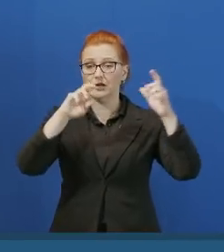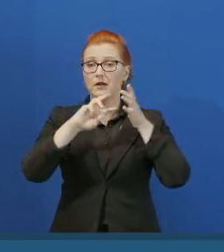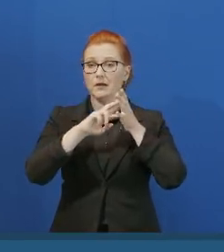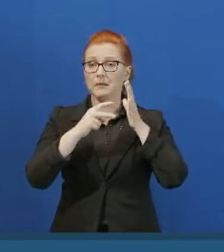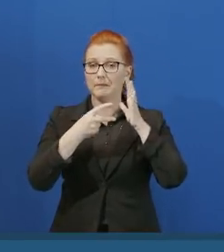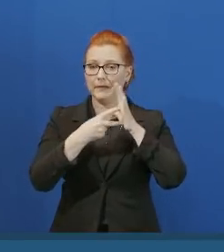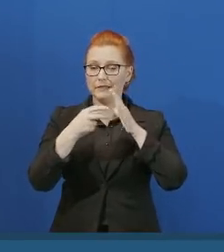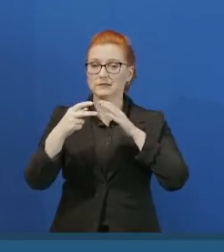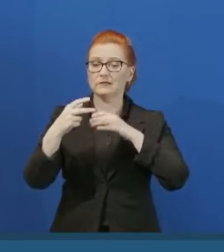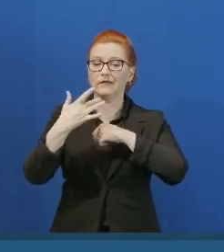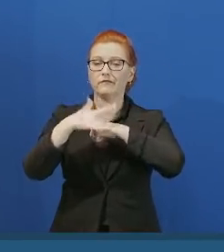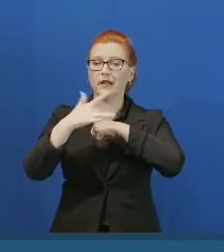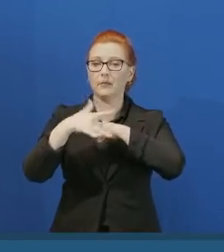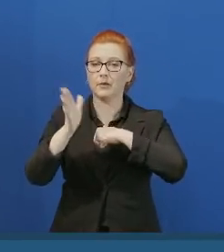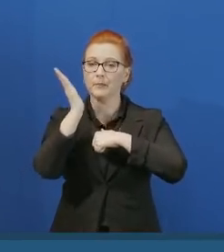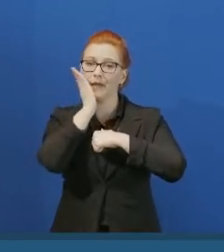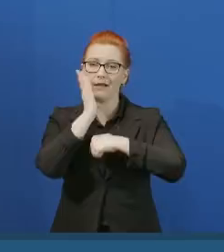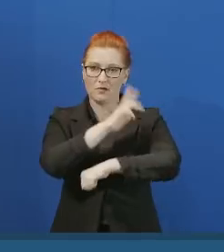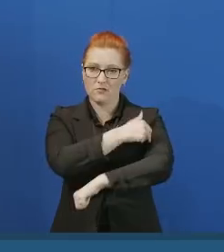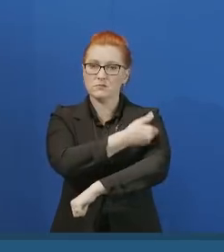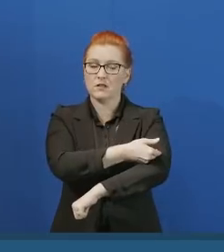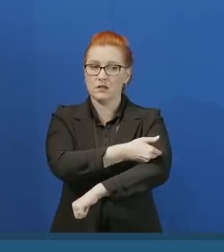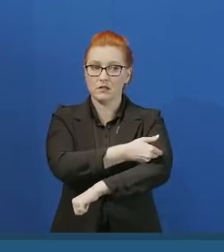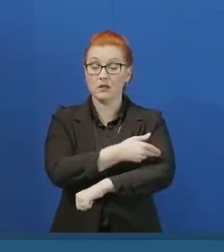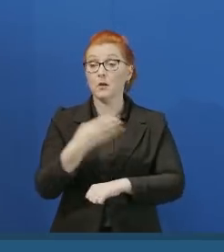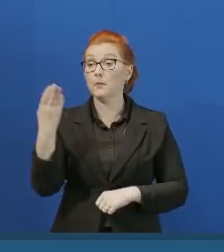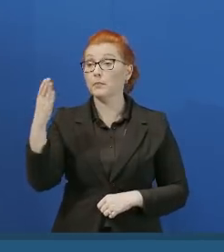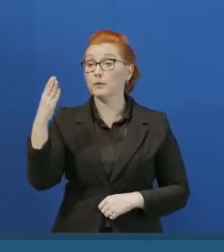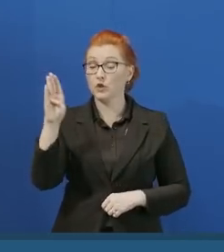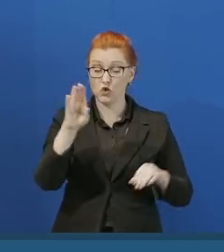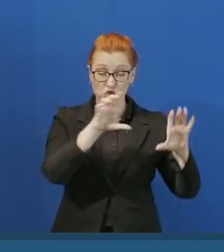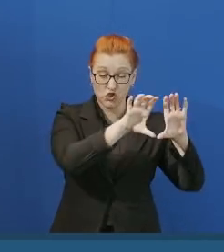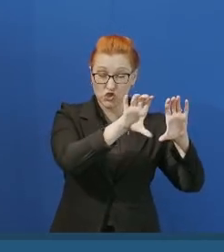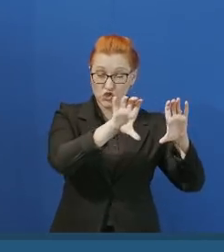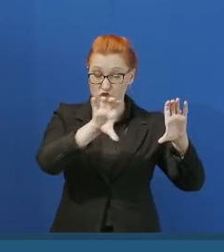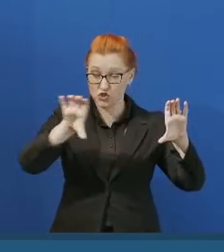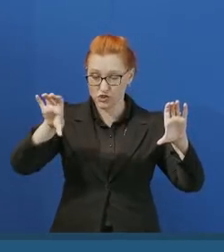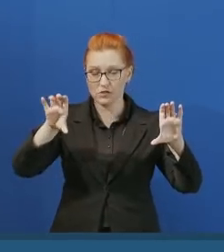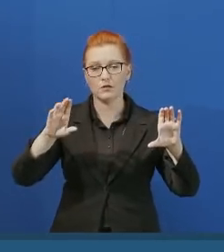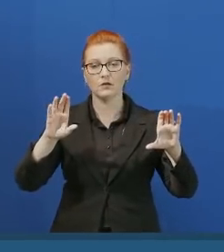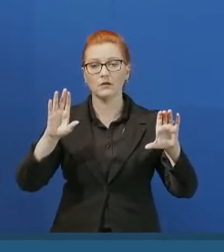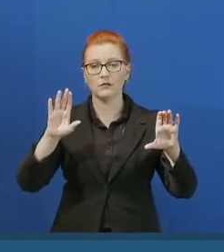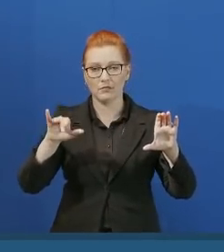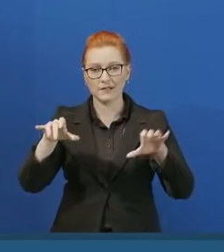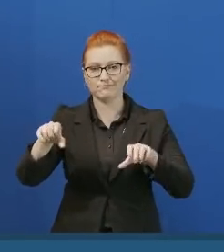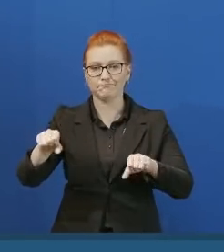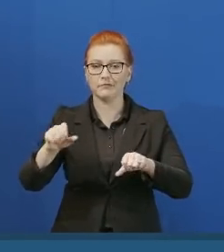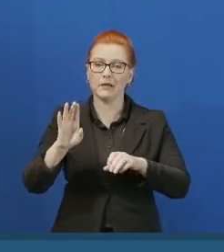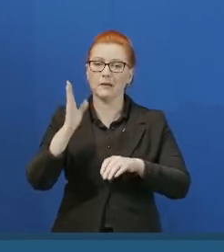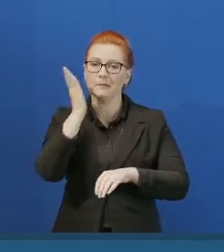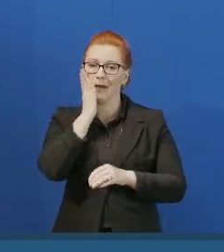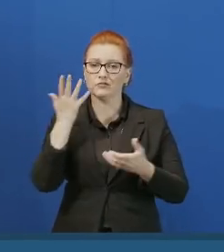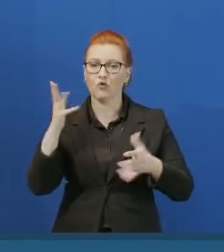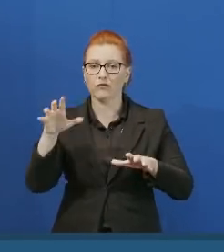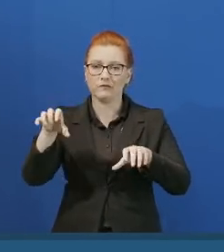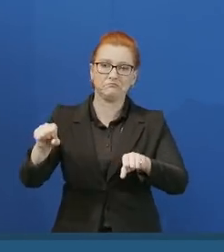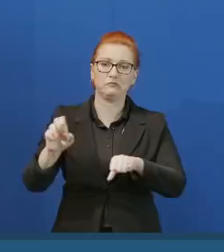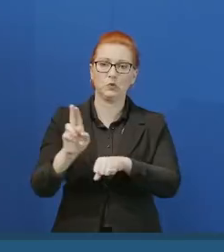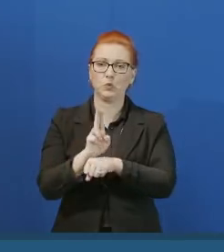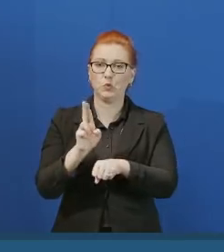line indicates the beds that are in use. And the gold or orange, depending on how it shows on